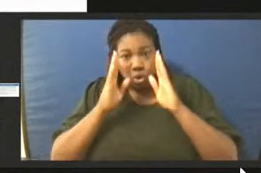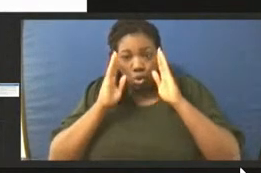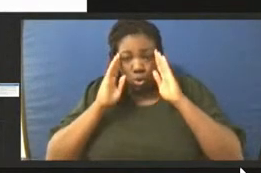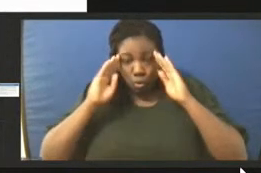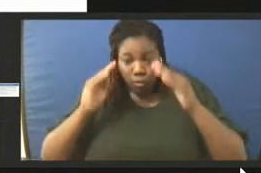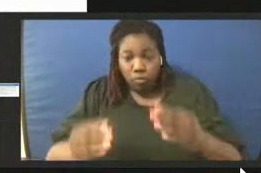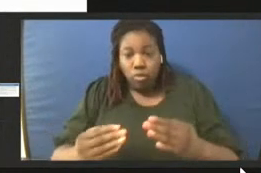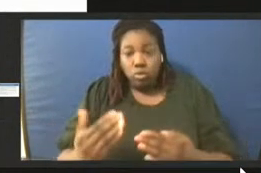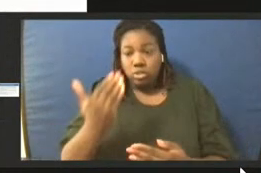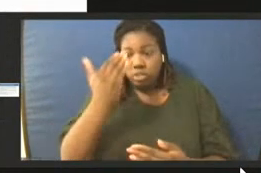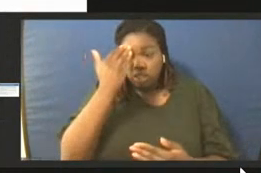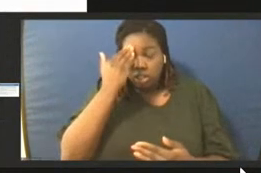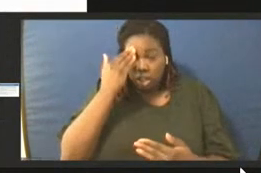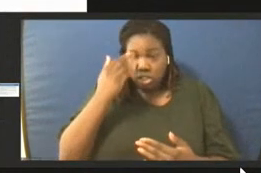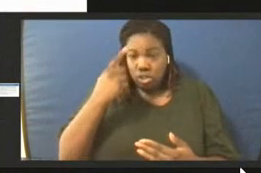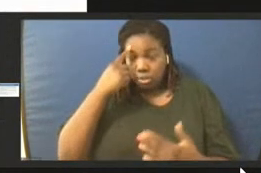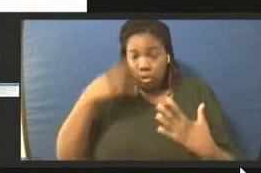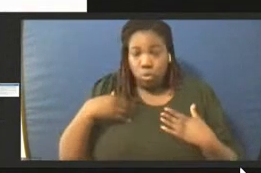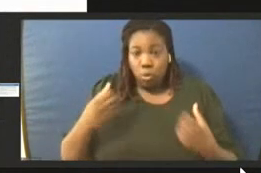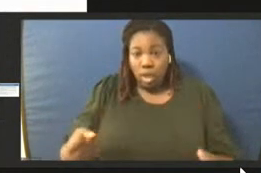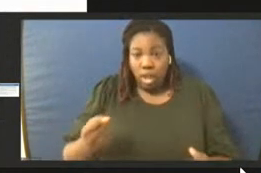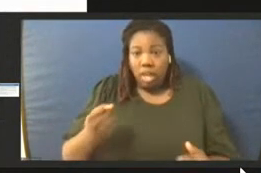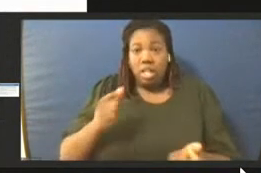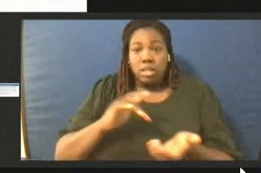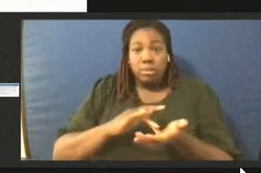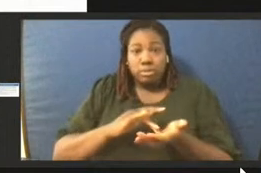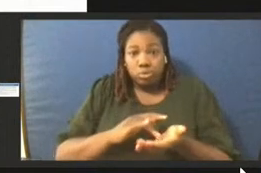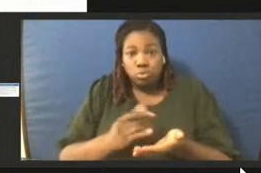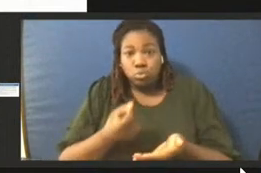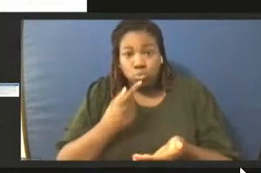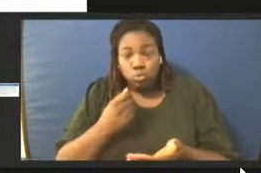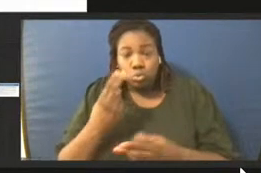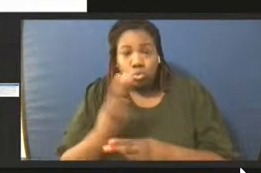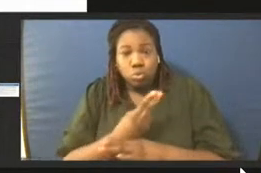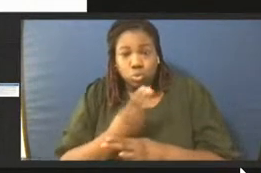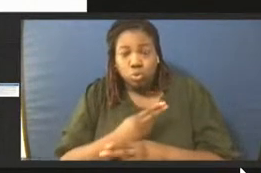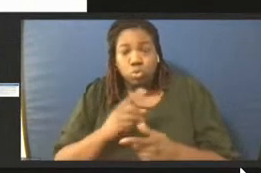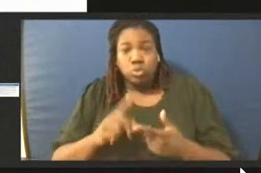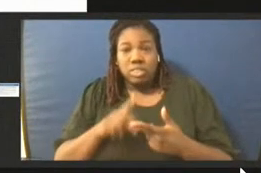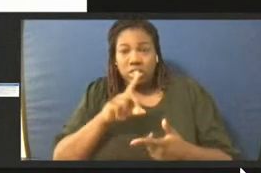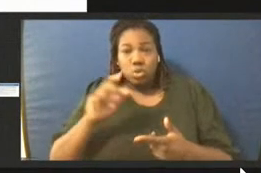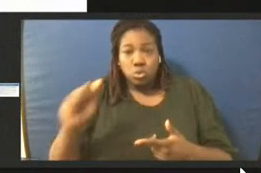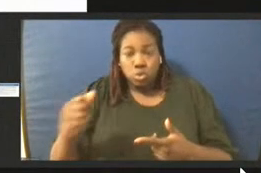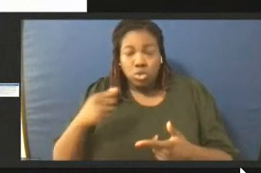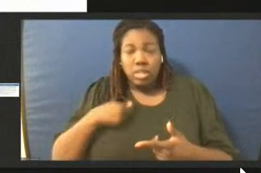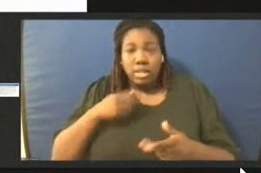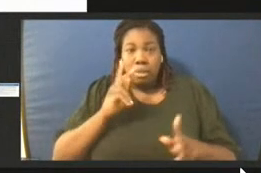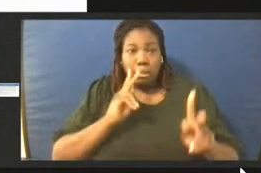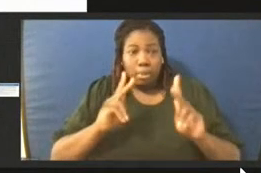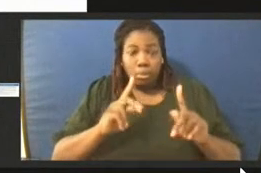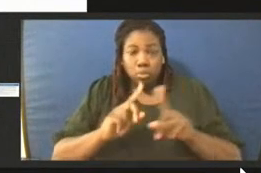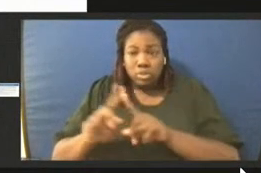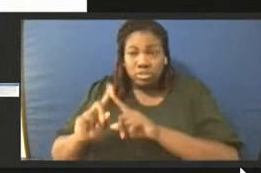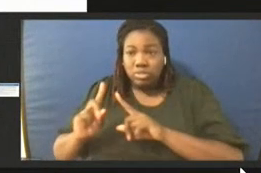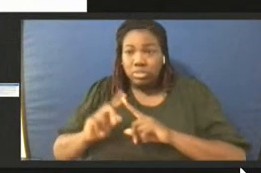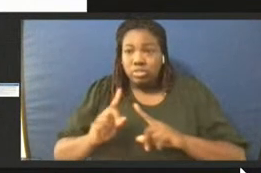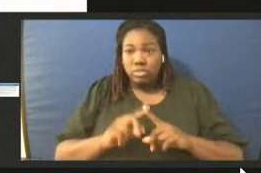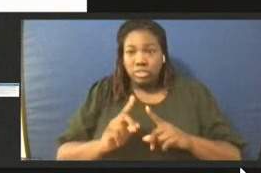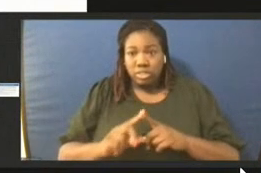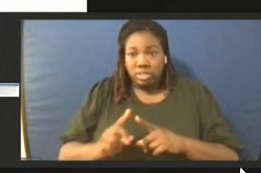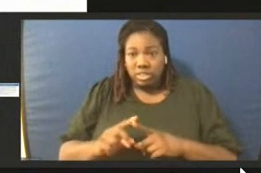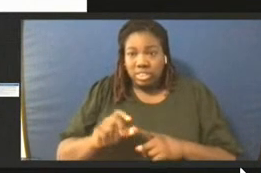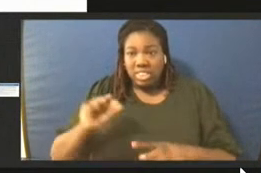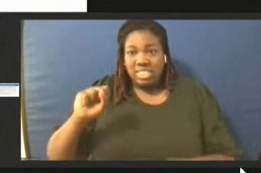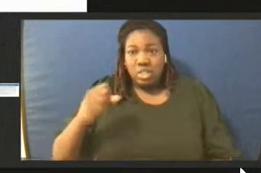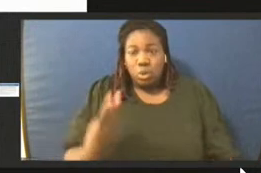of mental health, substance use disorders, and partner with diverse stakeholders, schools,